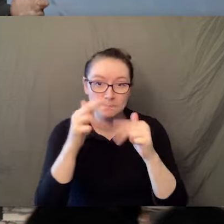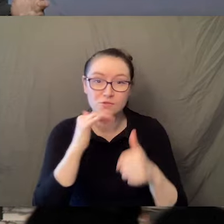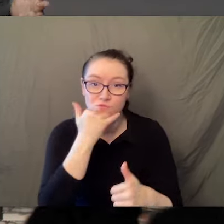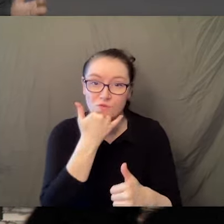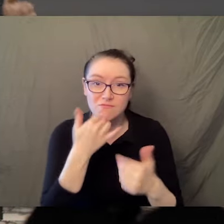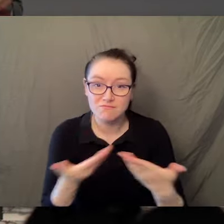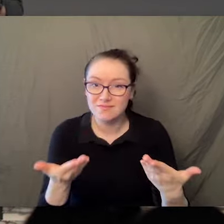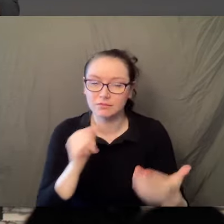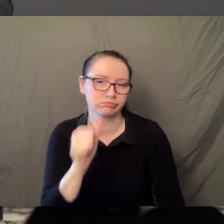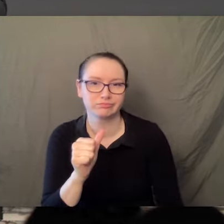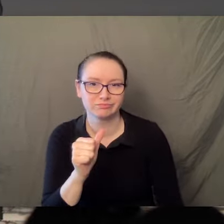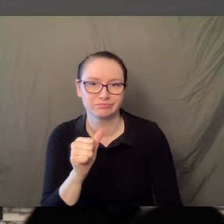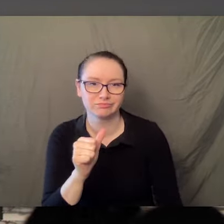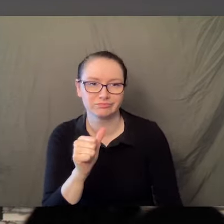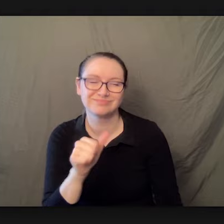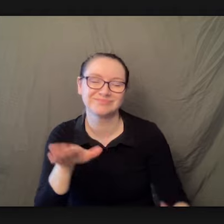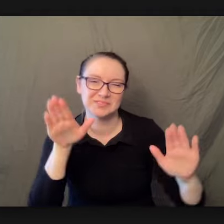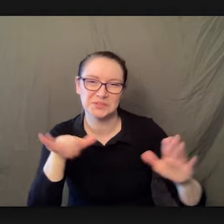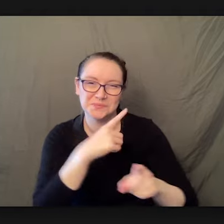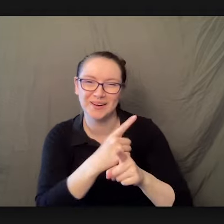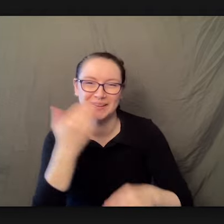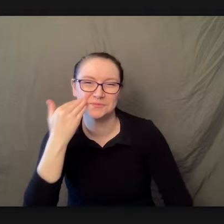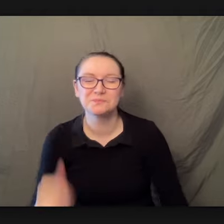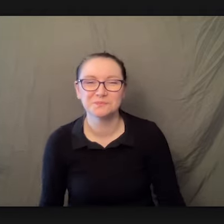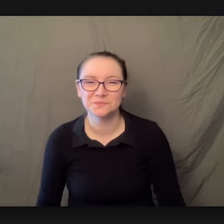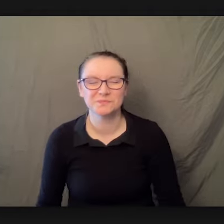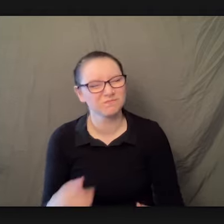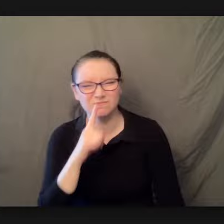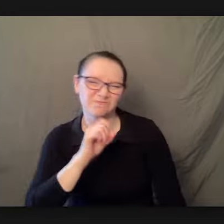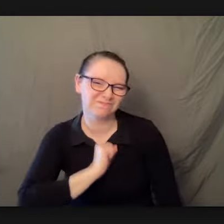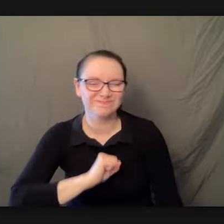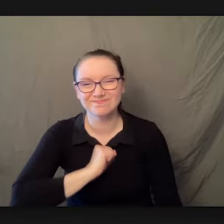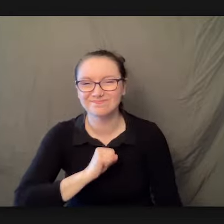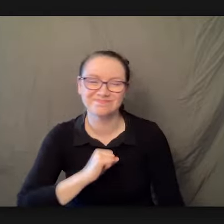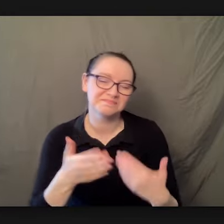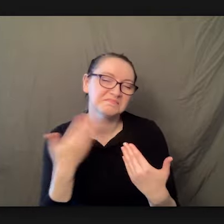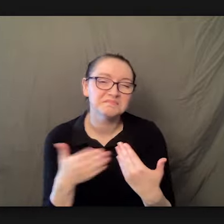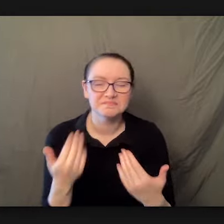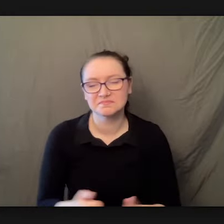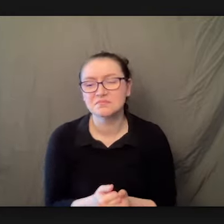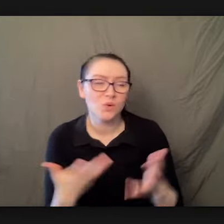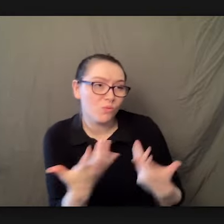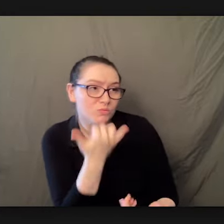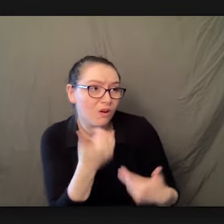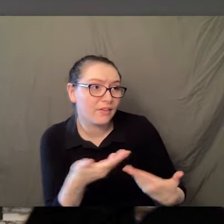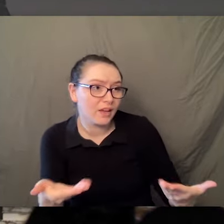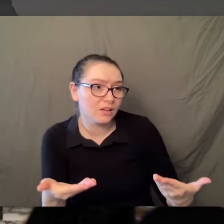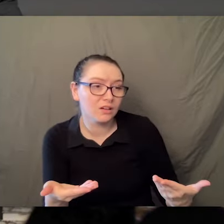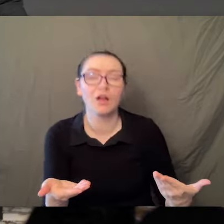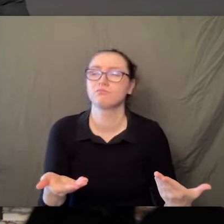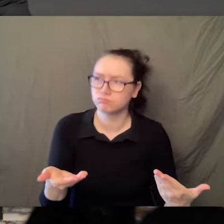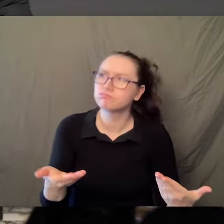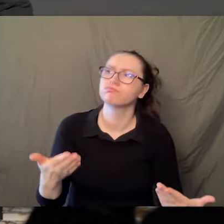lesson: don't build the wrong thing. Awesome, right? Easier said than done. What's the